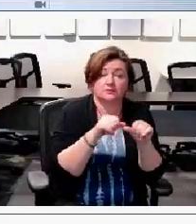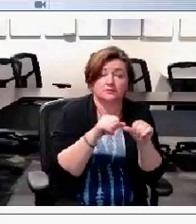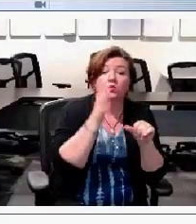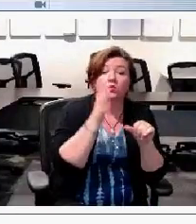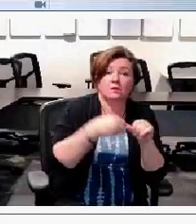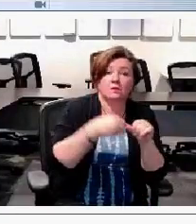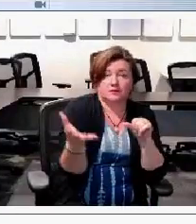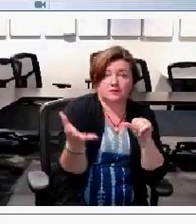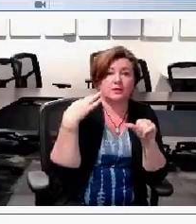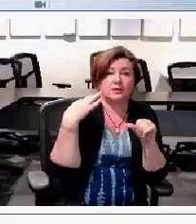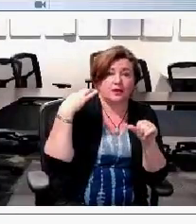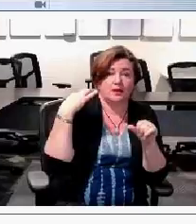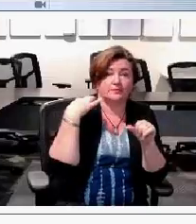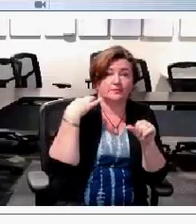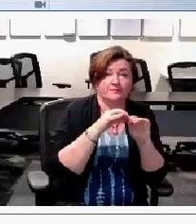on that.